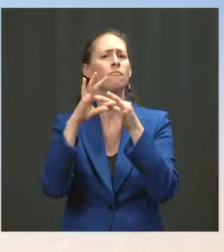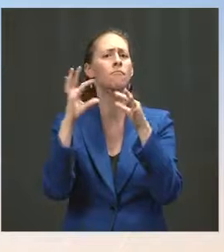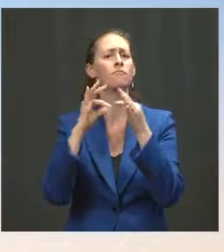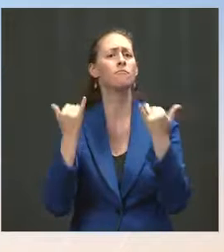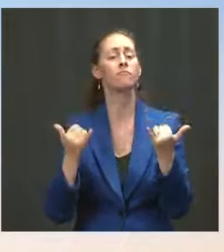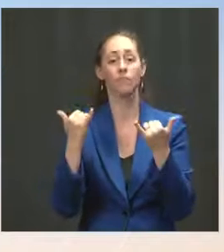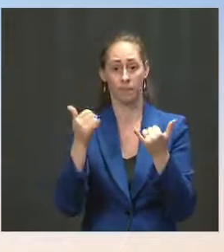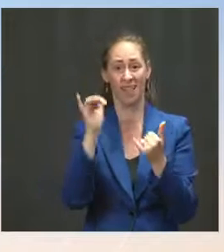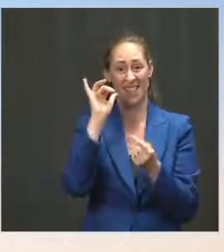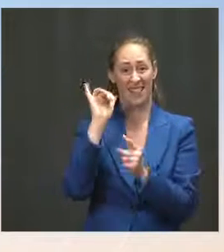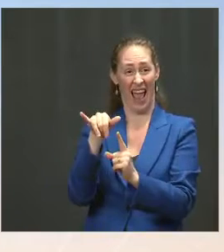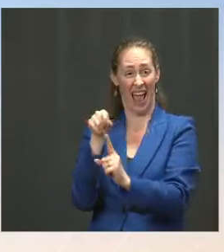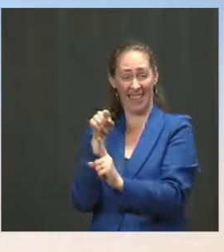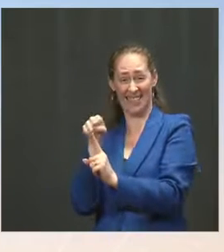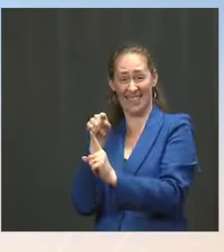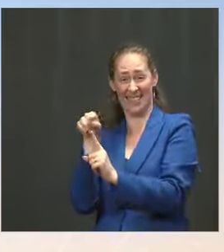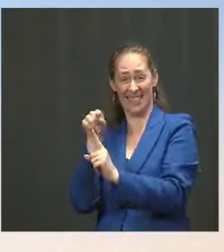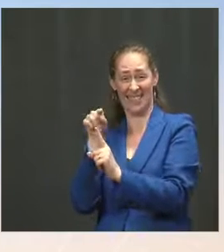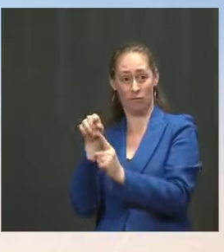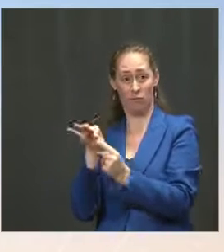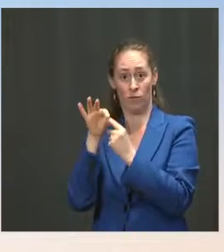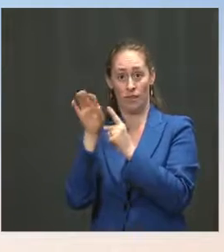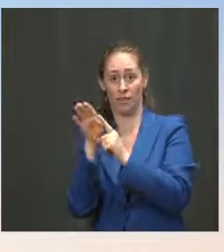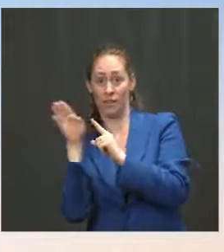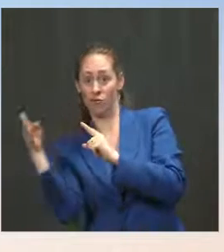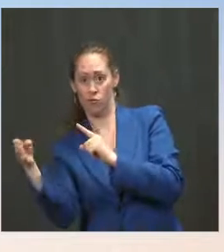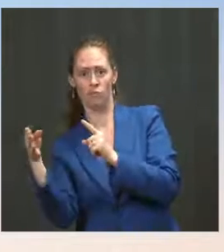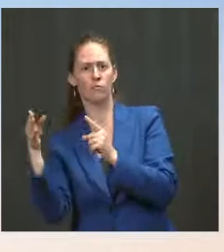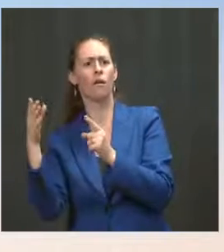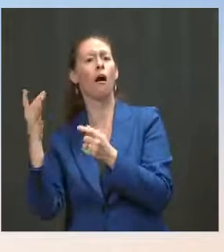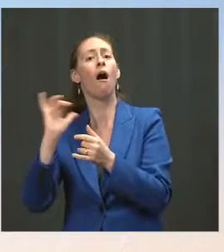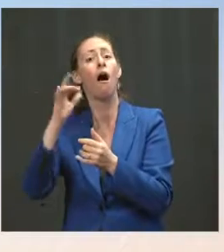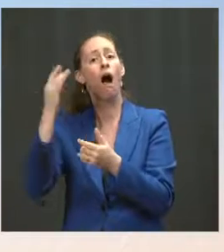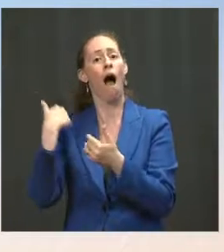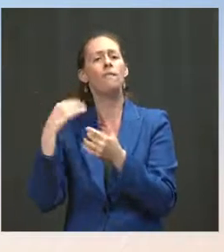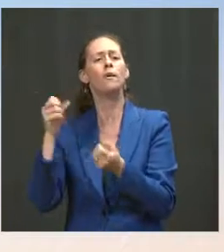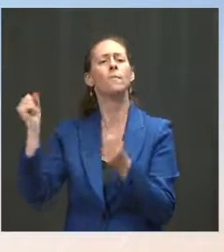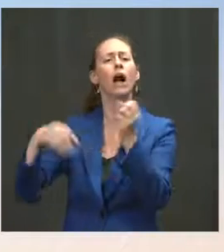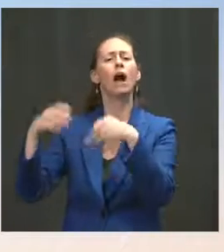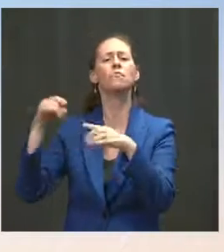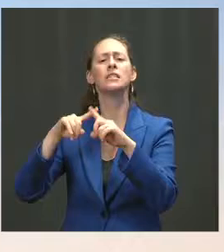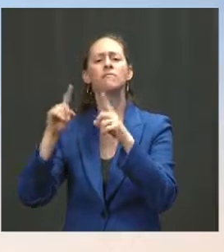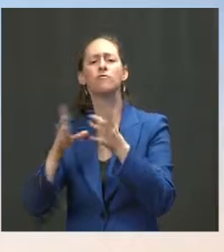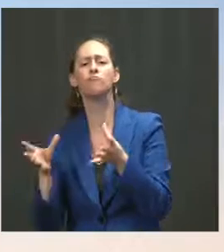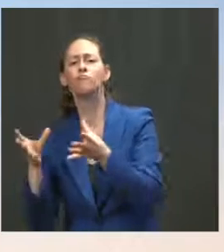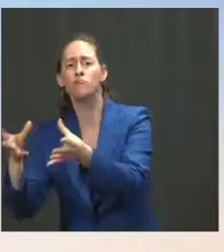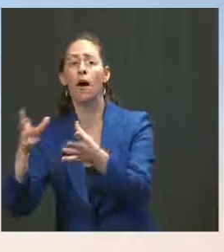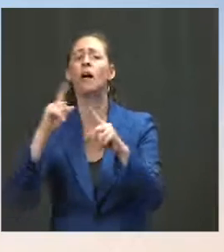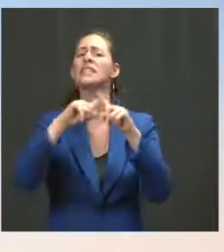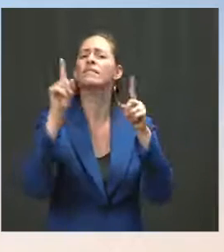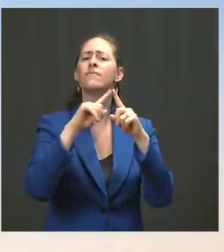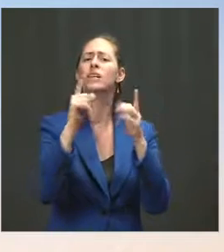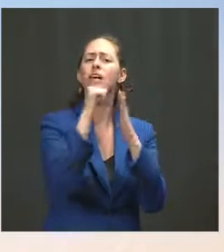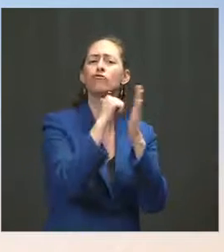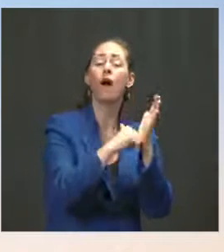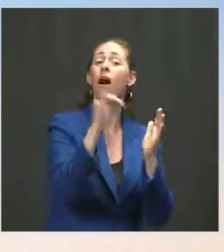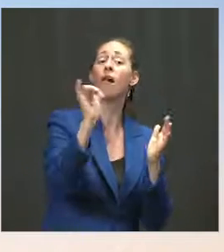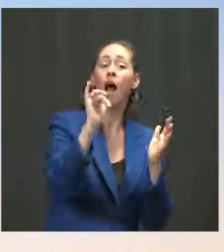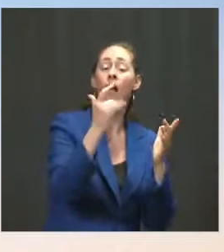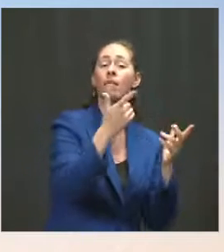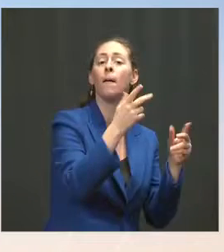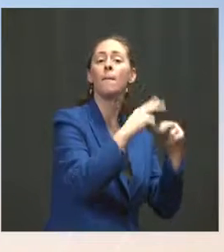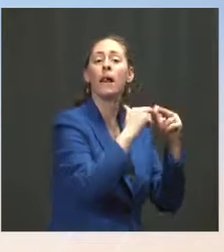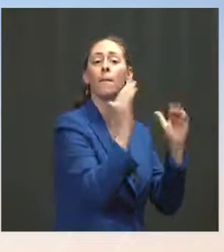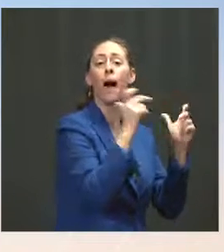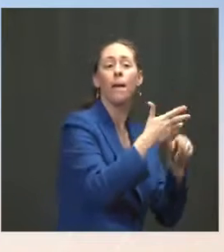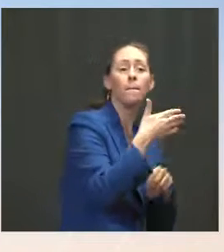includes the Build Back Better agenda, key investments in child care, in additional investments in climate change,